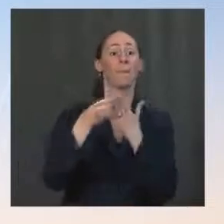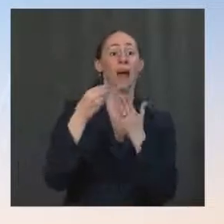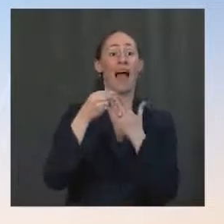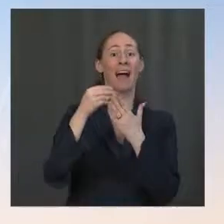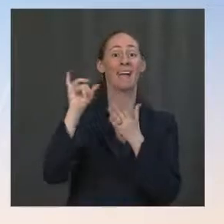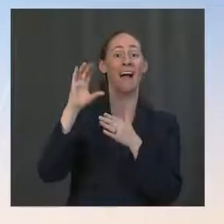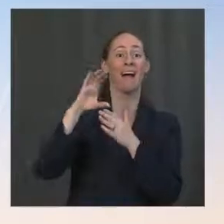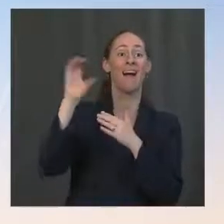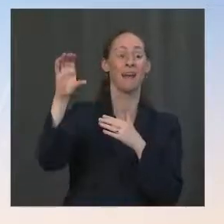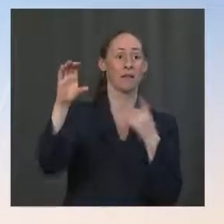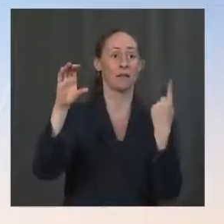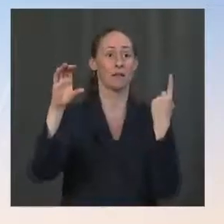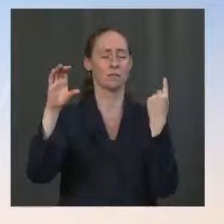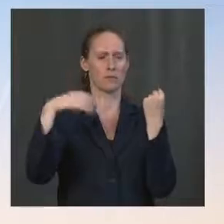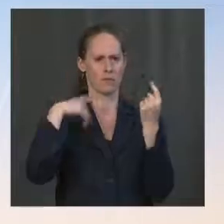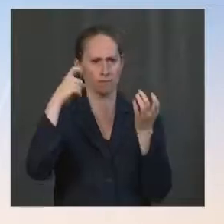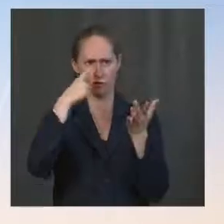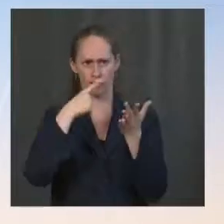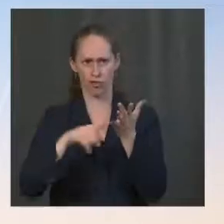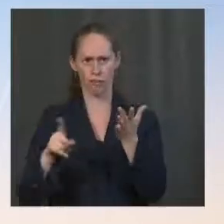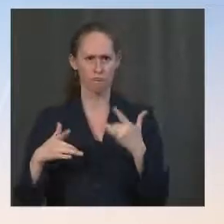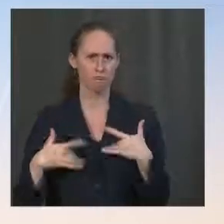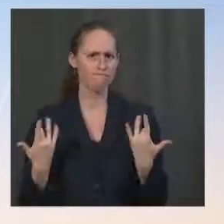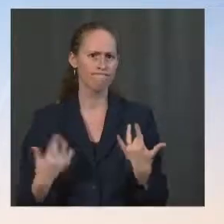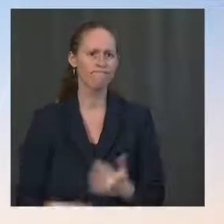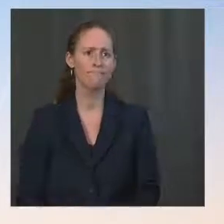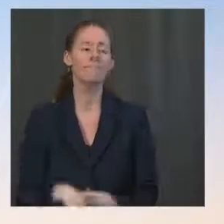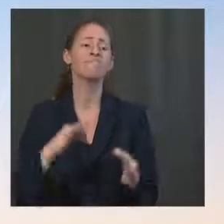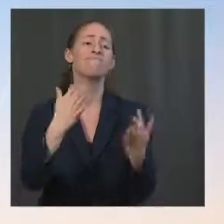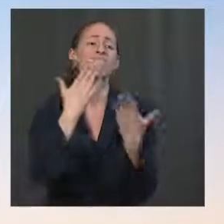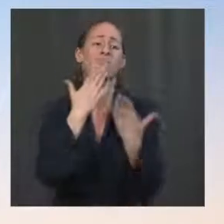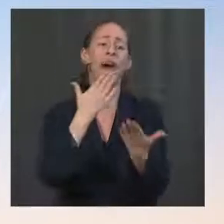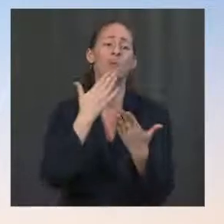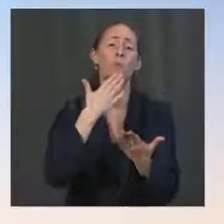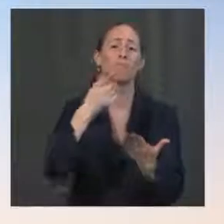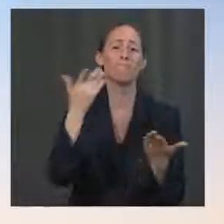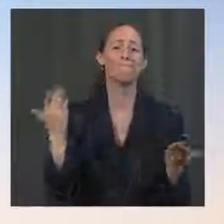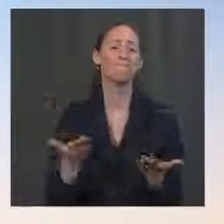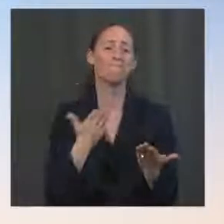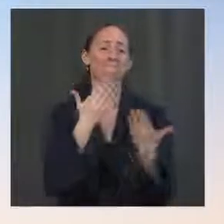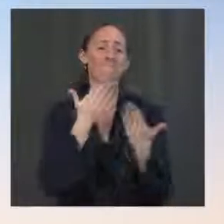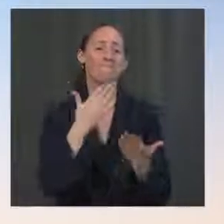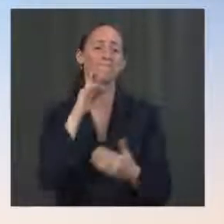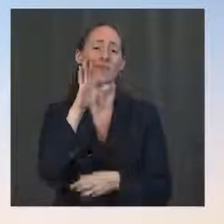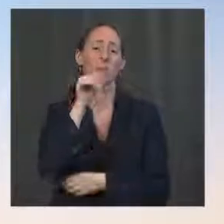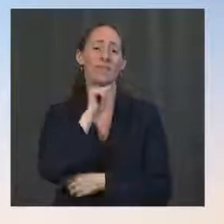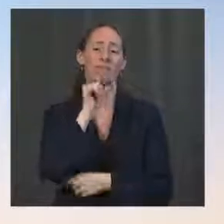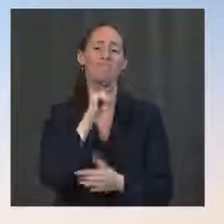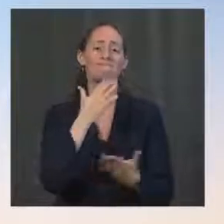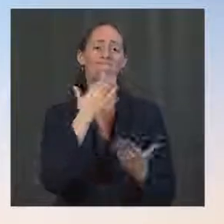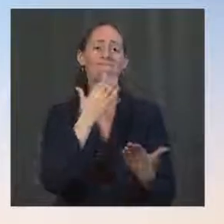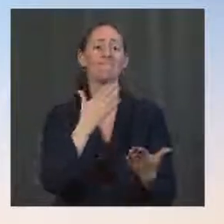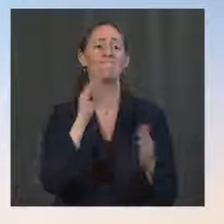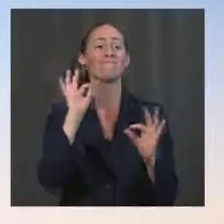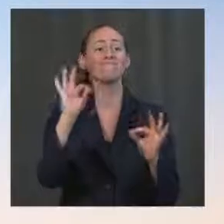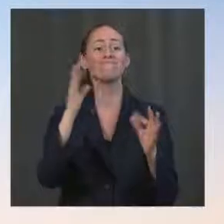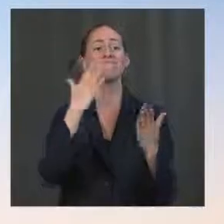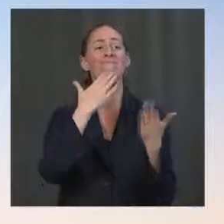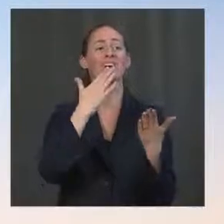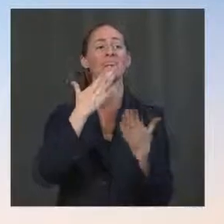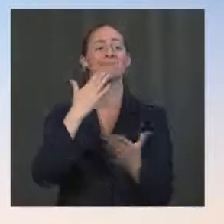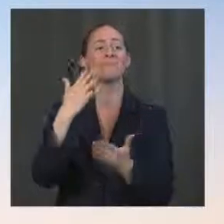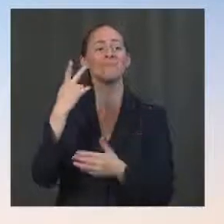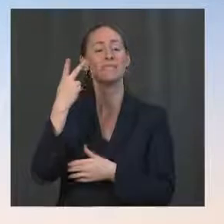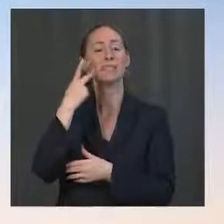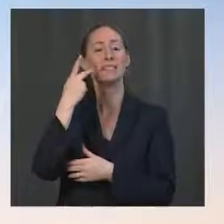check on the status of that and what the holdups are. Thank you for joining us and for your patience. Appreciate it. Okay, thanks everyone. We'll see you all on